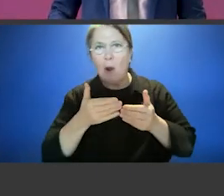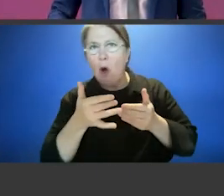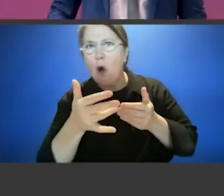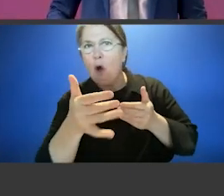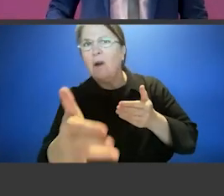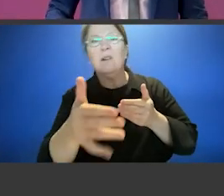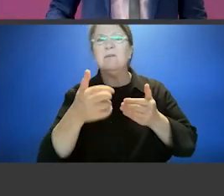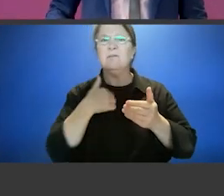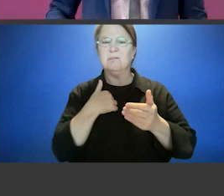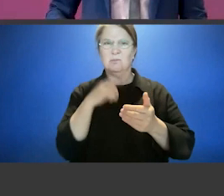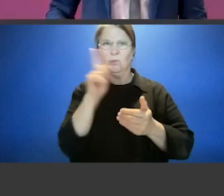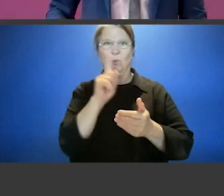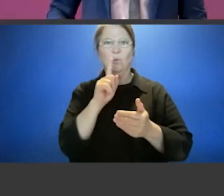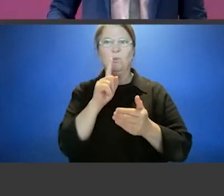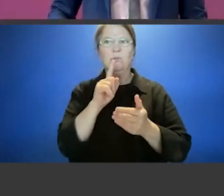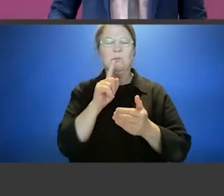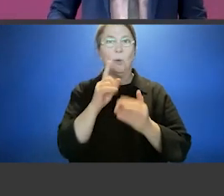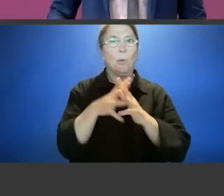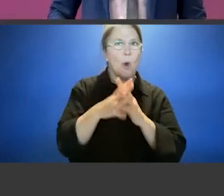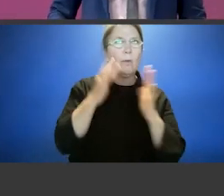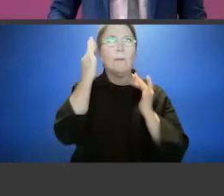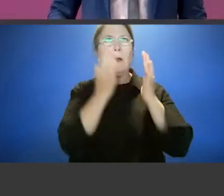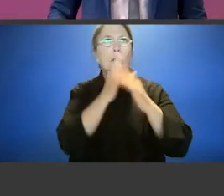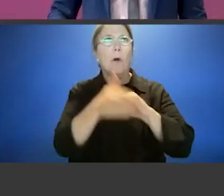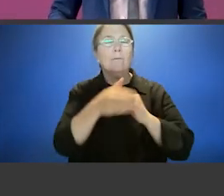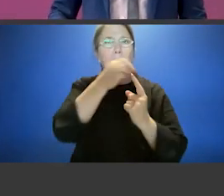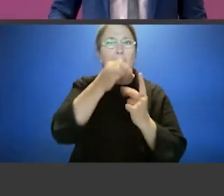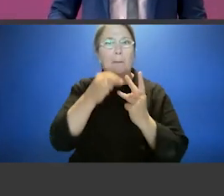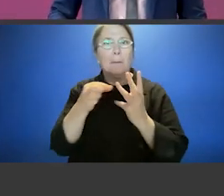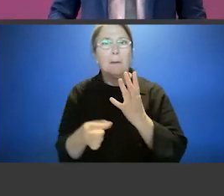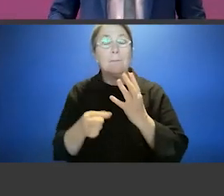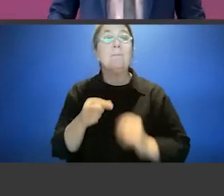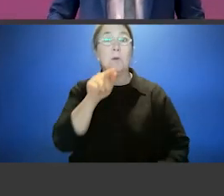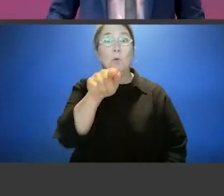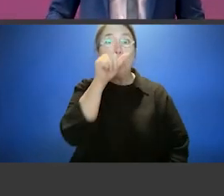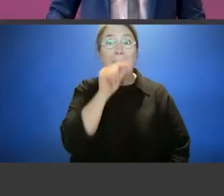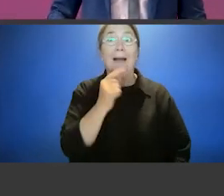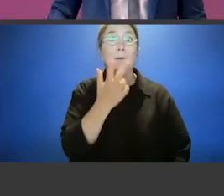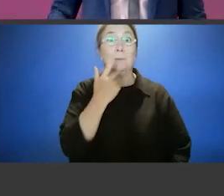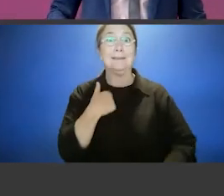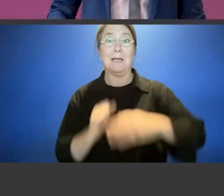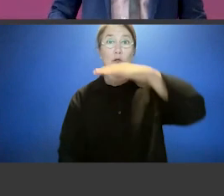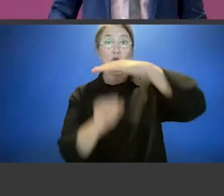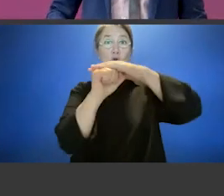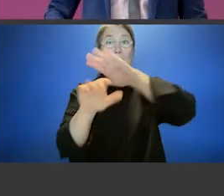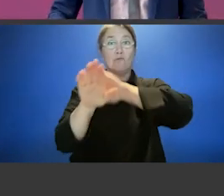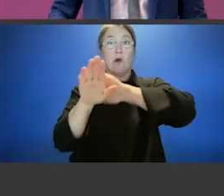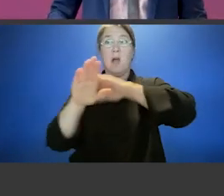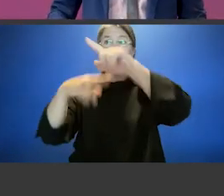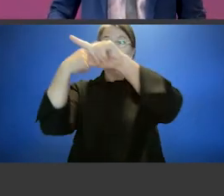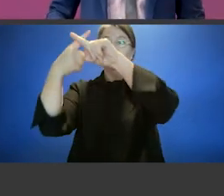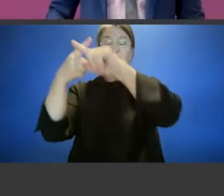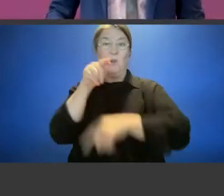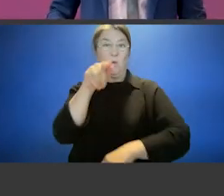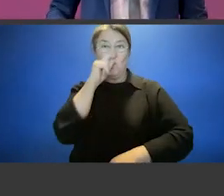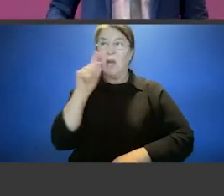information. There's also a quick exit button on the top right-hand corner in case you need to exit the website for a variety